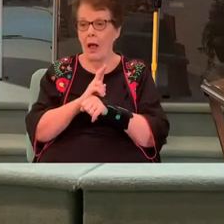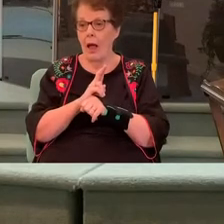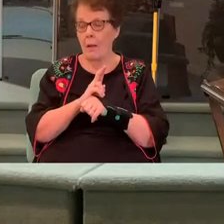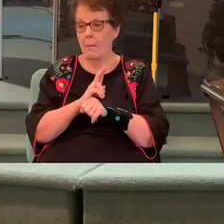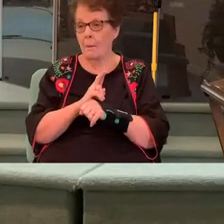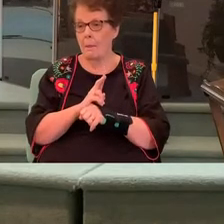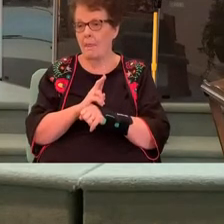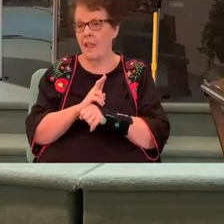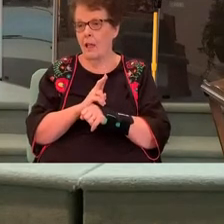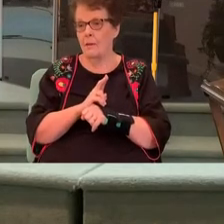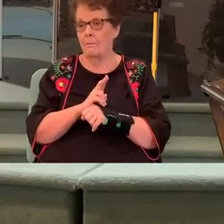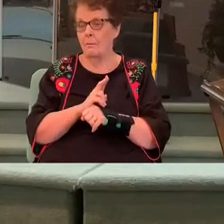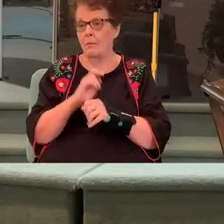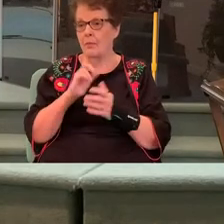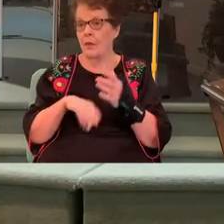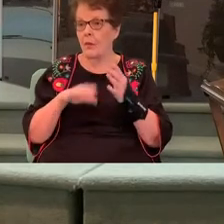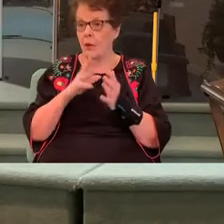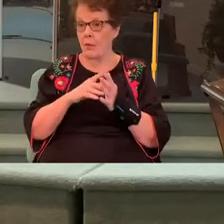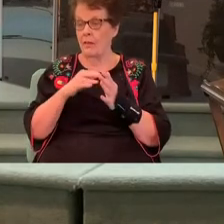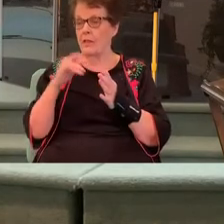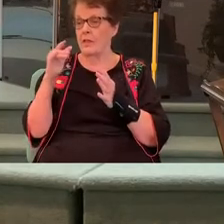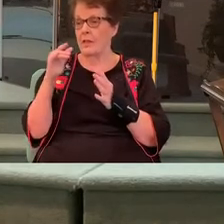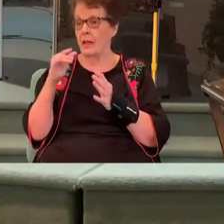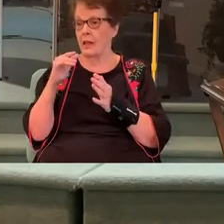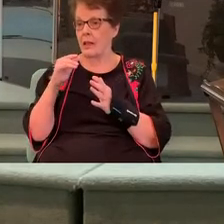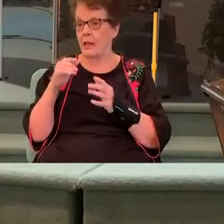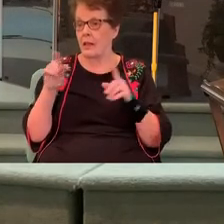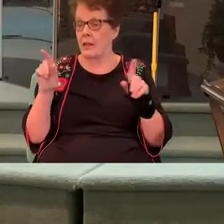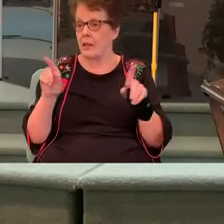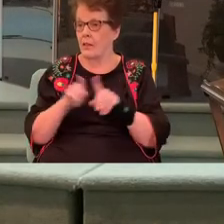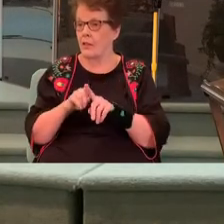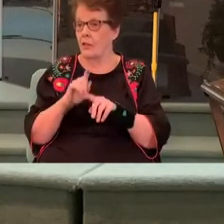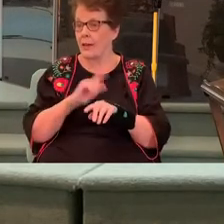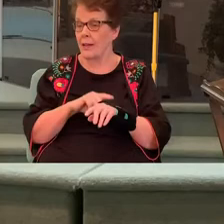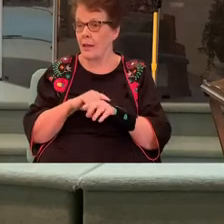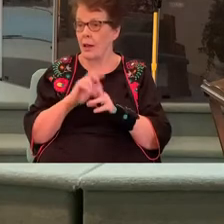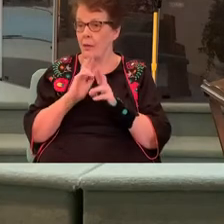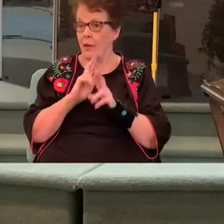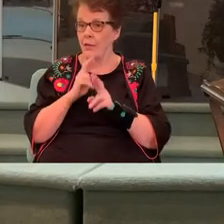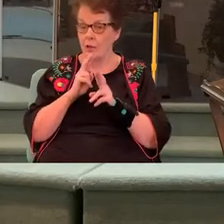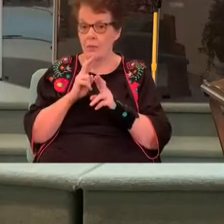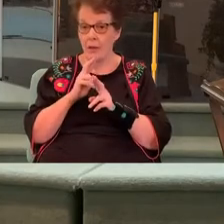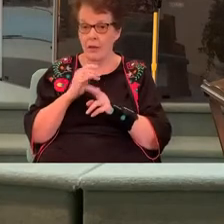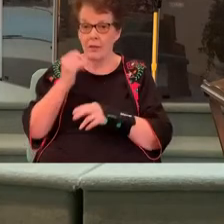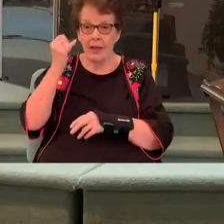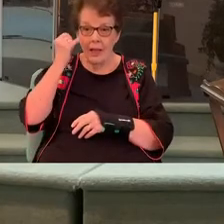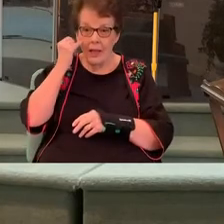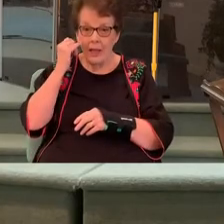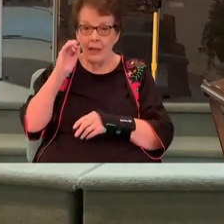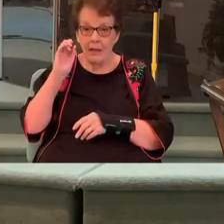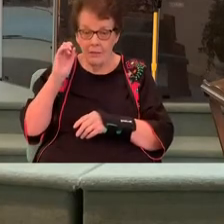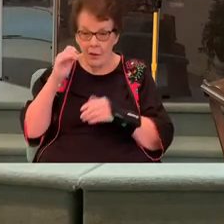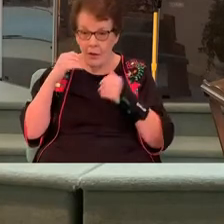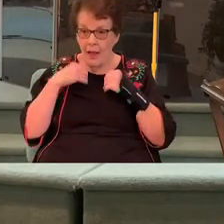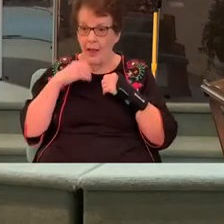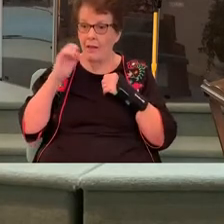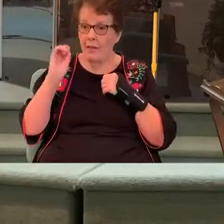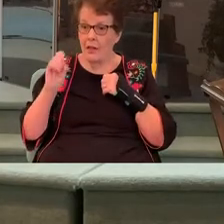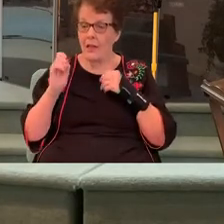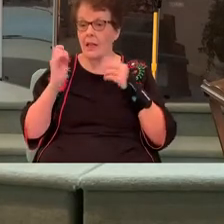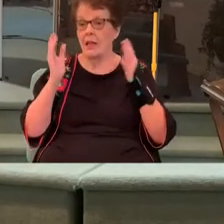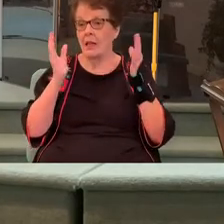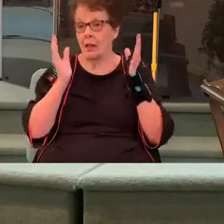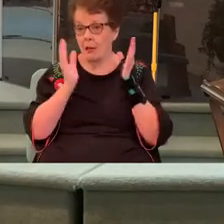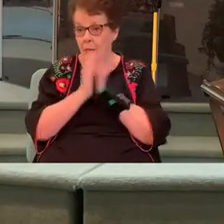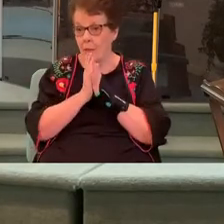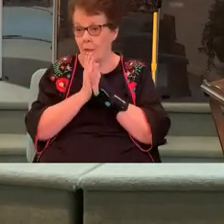what we've studied this morning during a time of response? If you got a need, pray. It might be in your pew. It